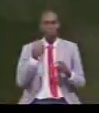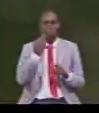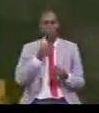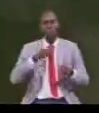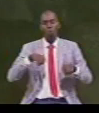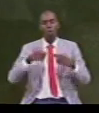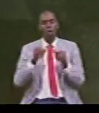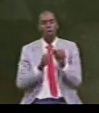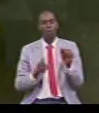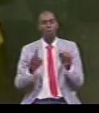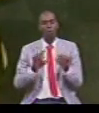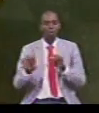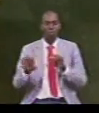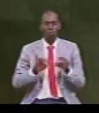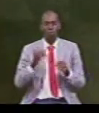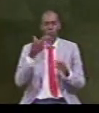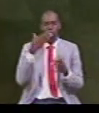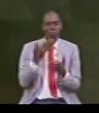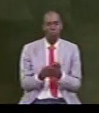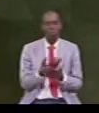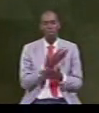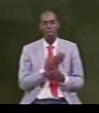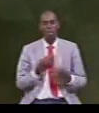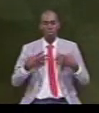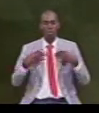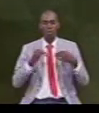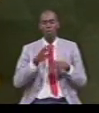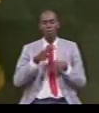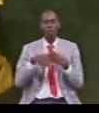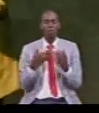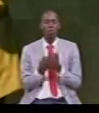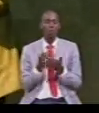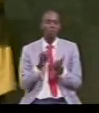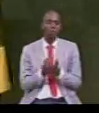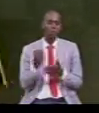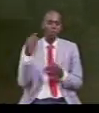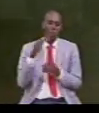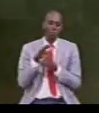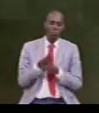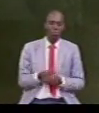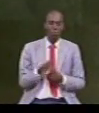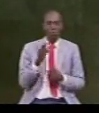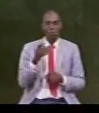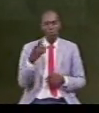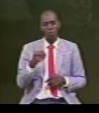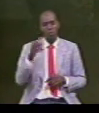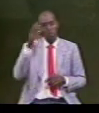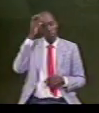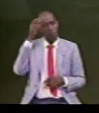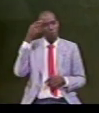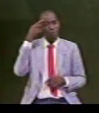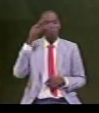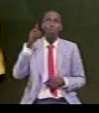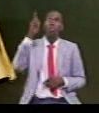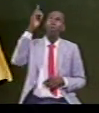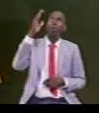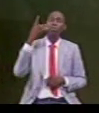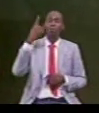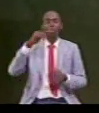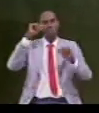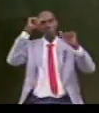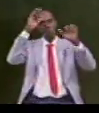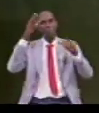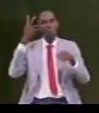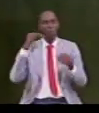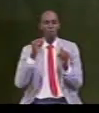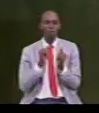good and healing all that were oppressed of the devil, for God the Father was with him.